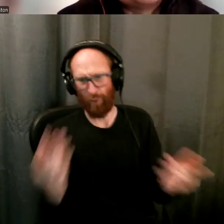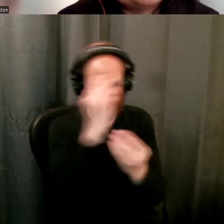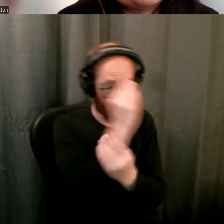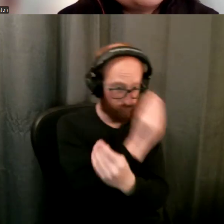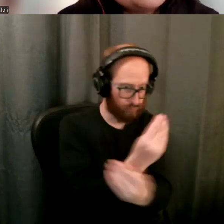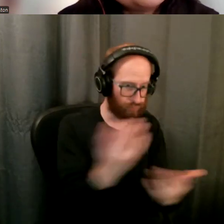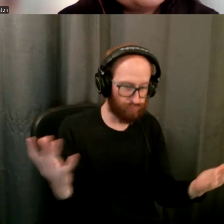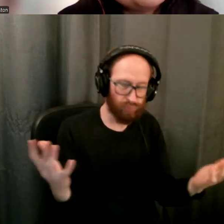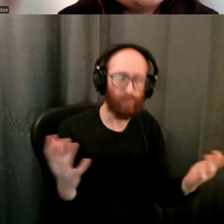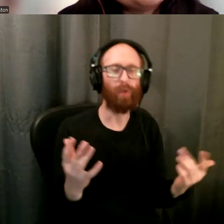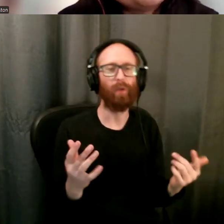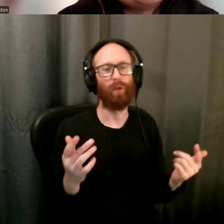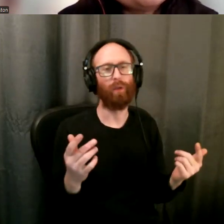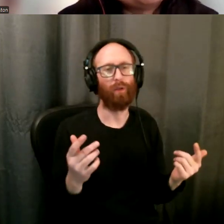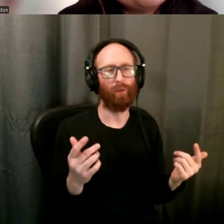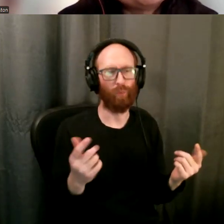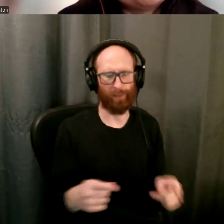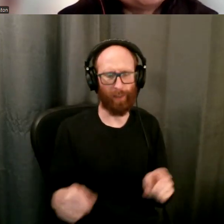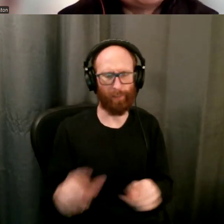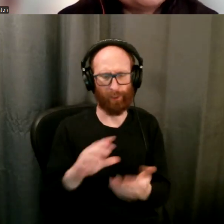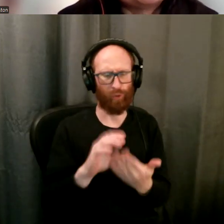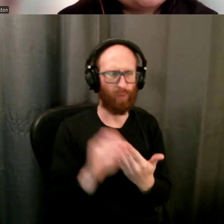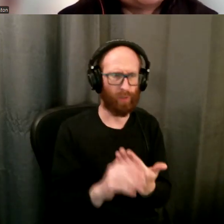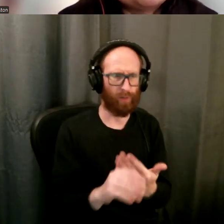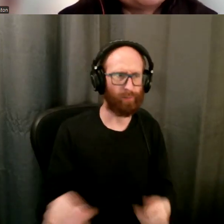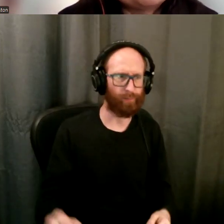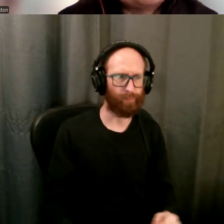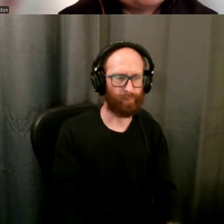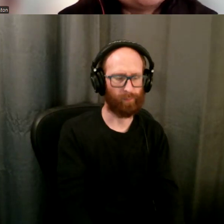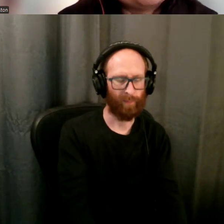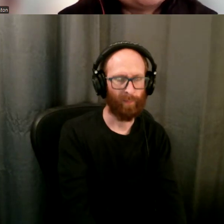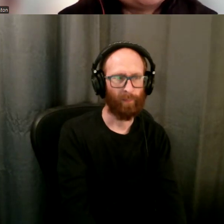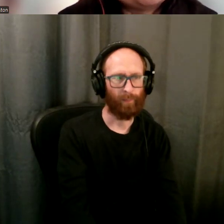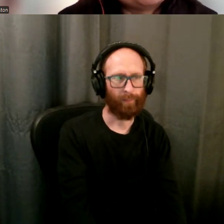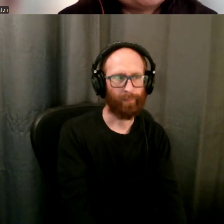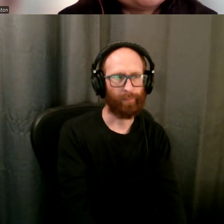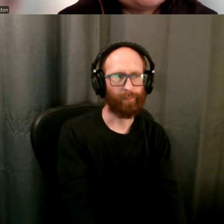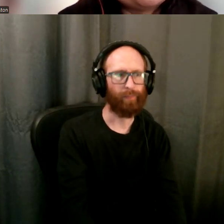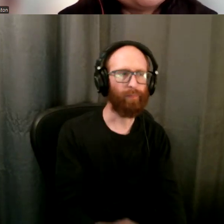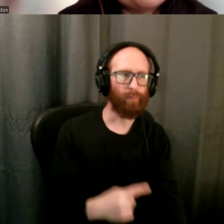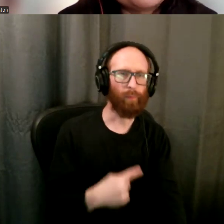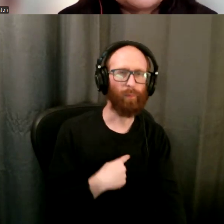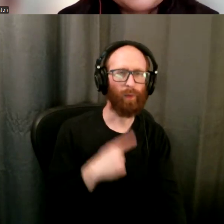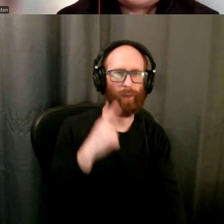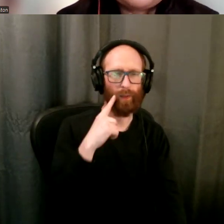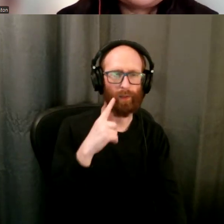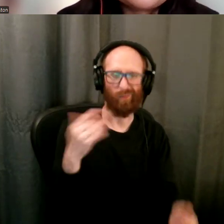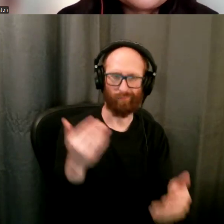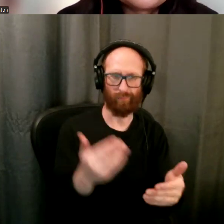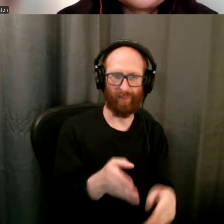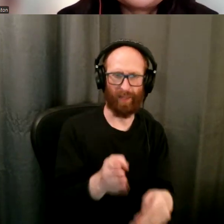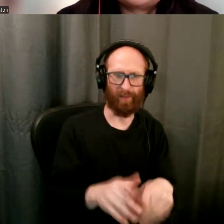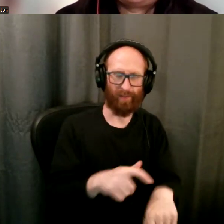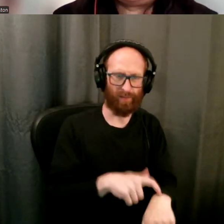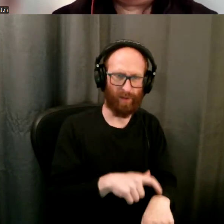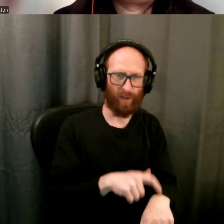what's in the calendar, right? I think we're getting close to the end of our time